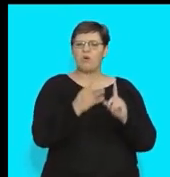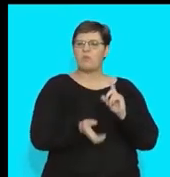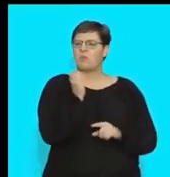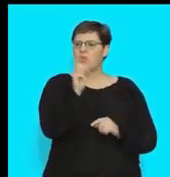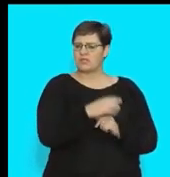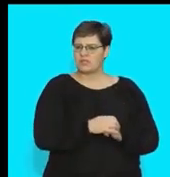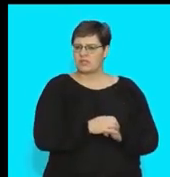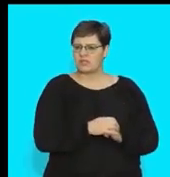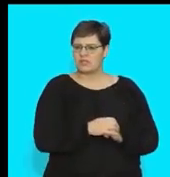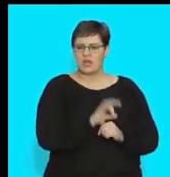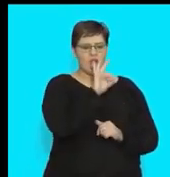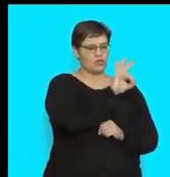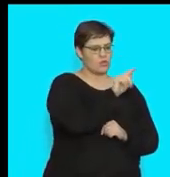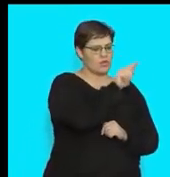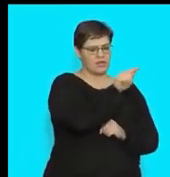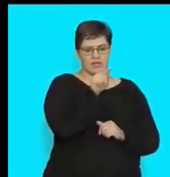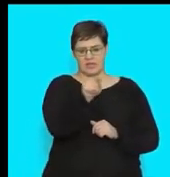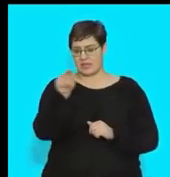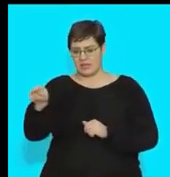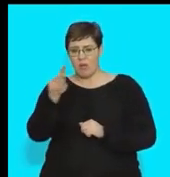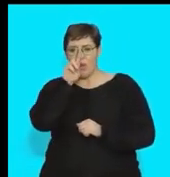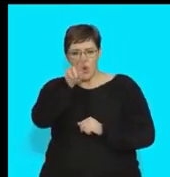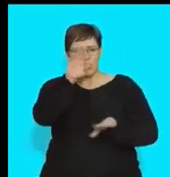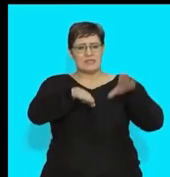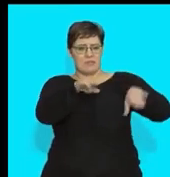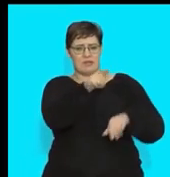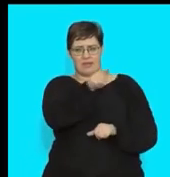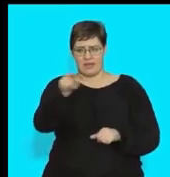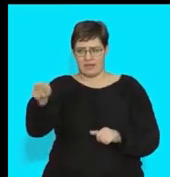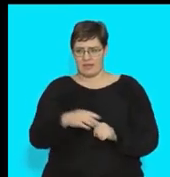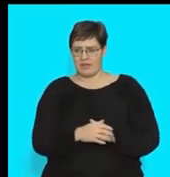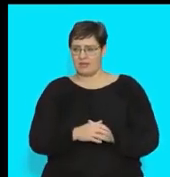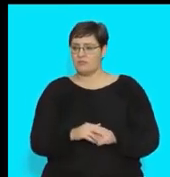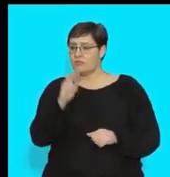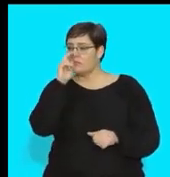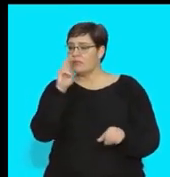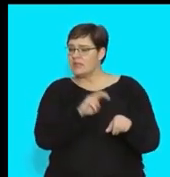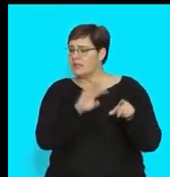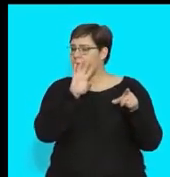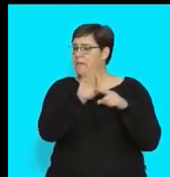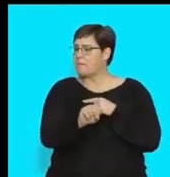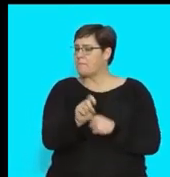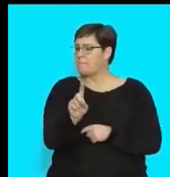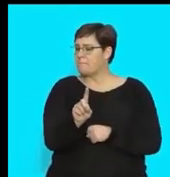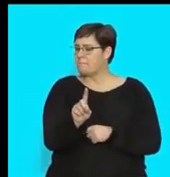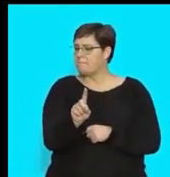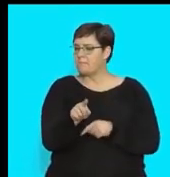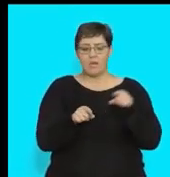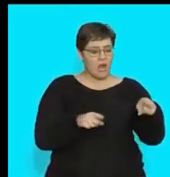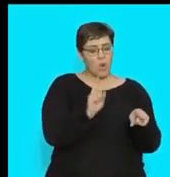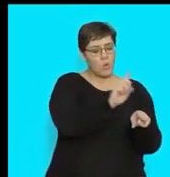looking for? There are three very similar diagrams, and you now need to be able, all right,